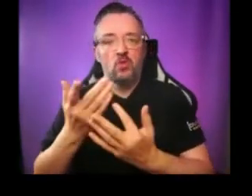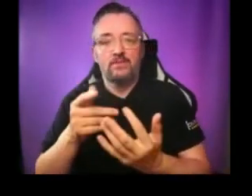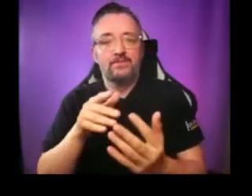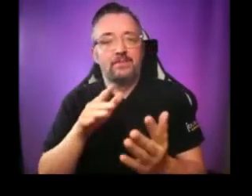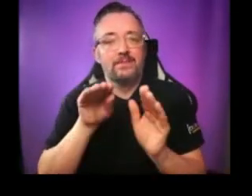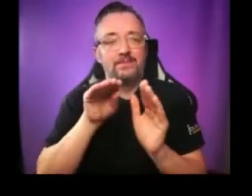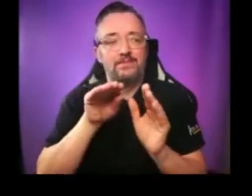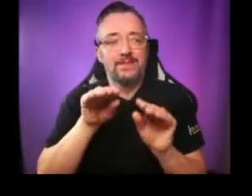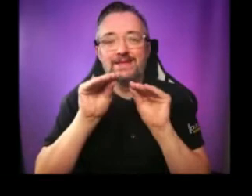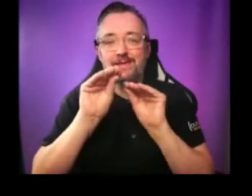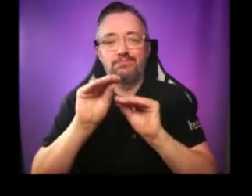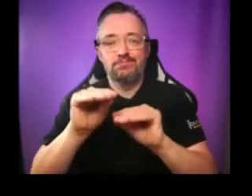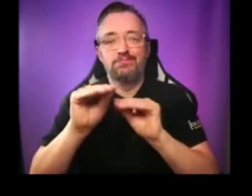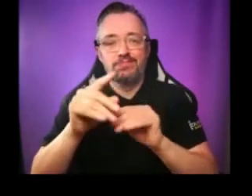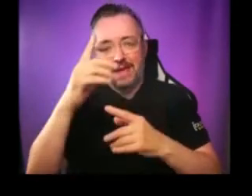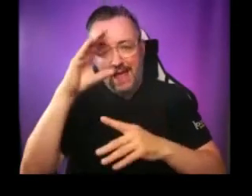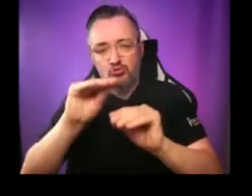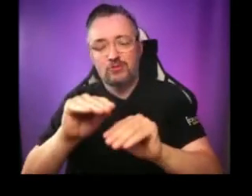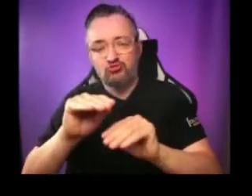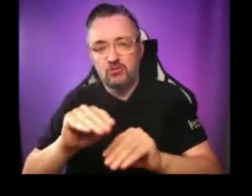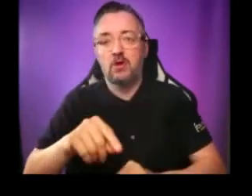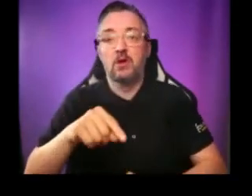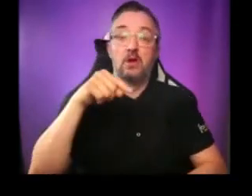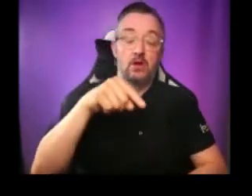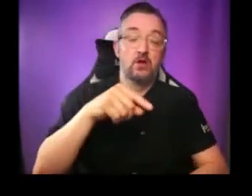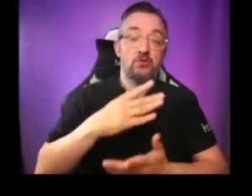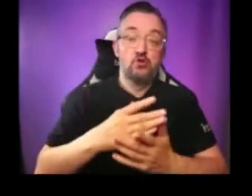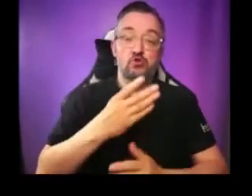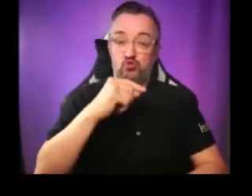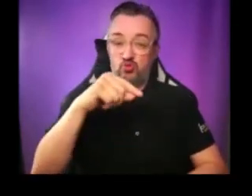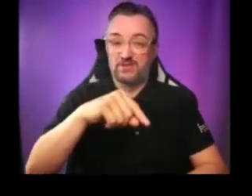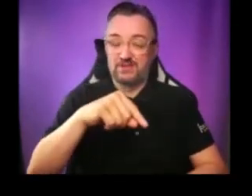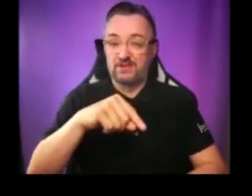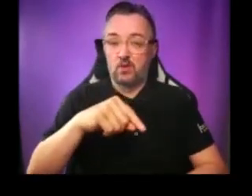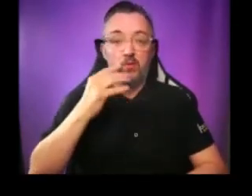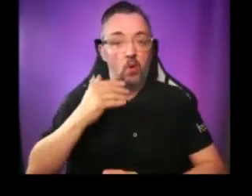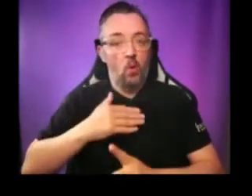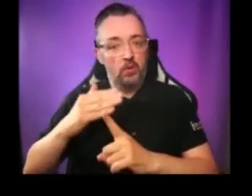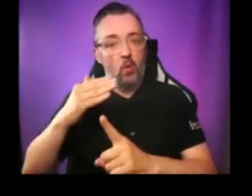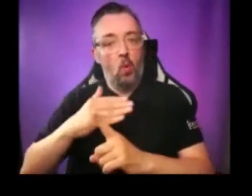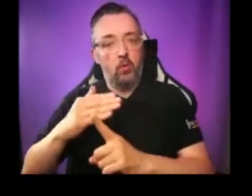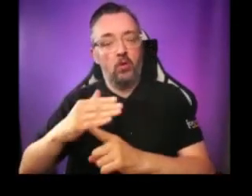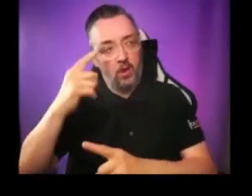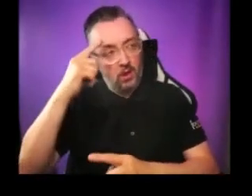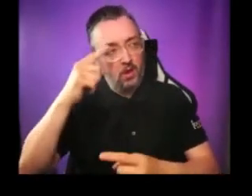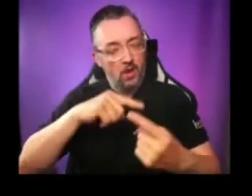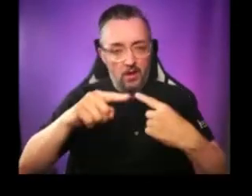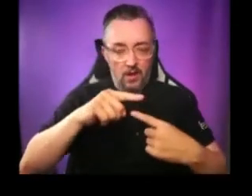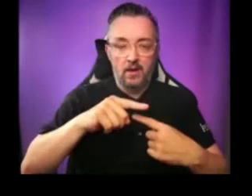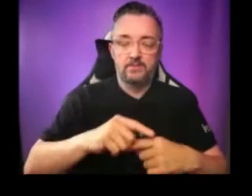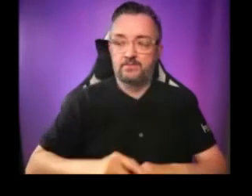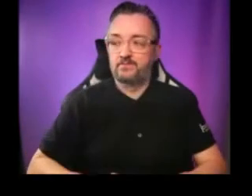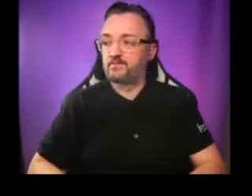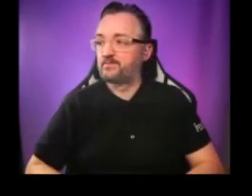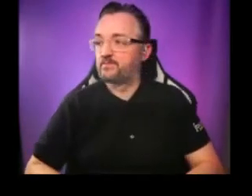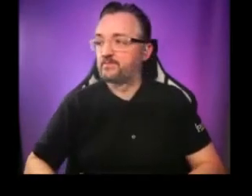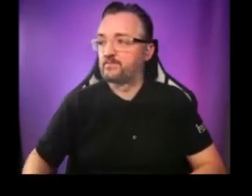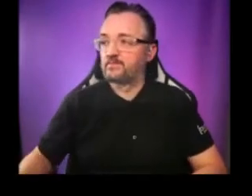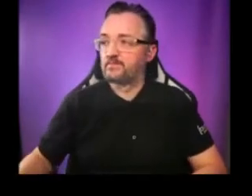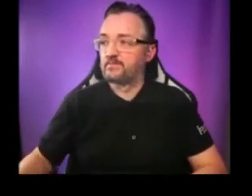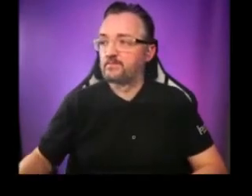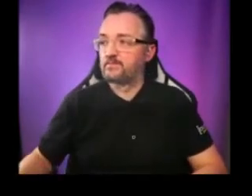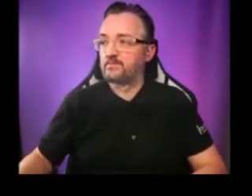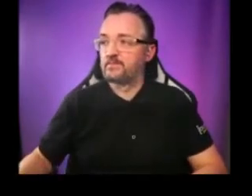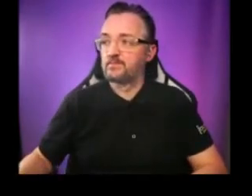of increasing our understanding and utilizing this in our toolkit as we age and go throughout the course of our life. Working